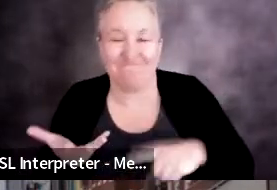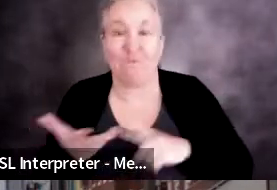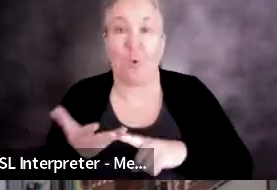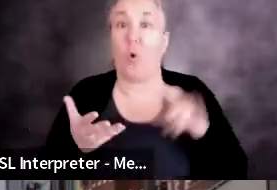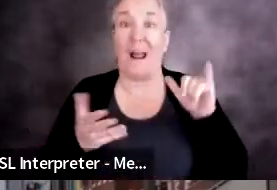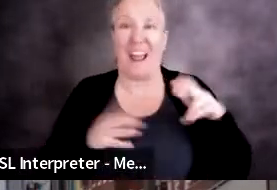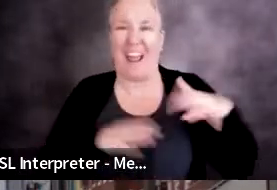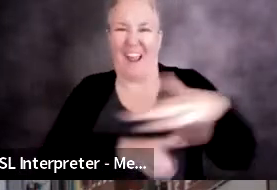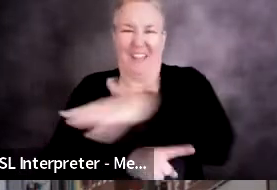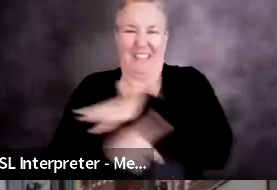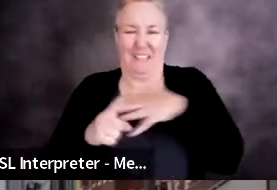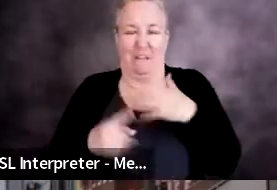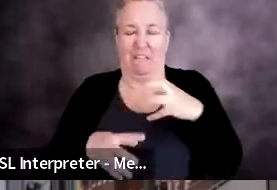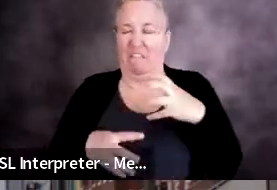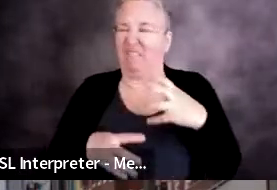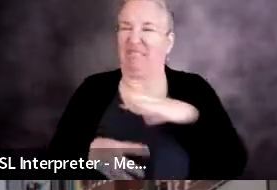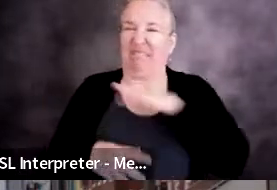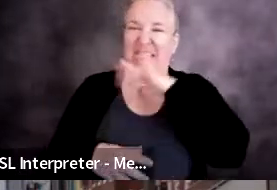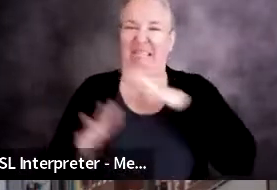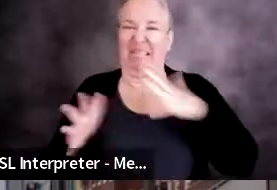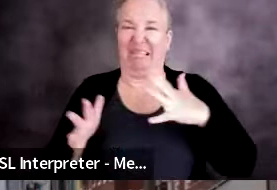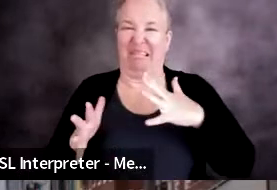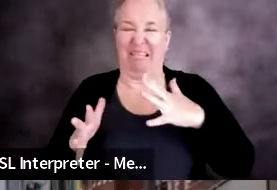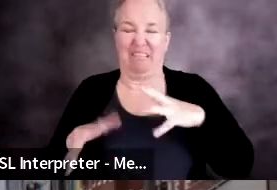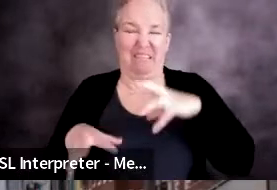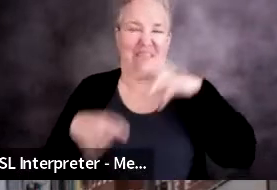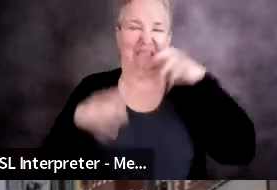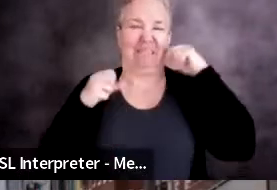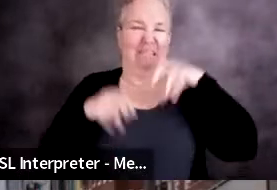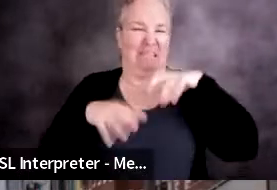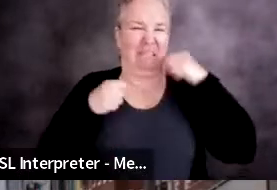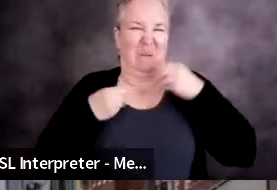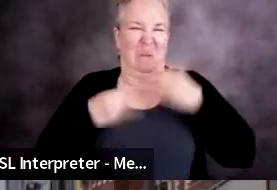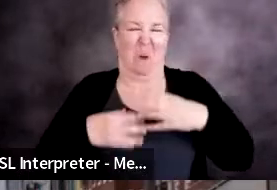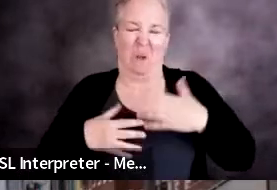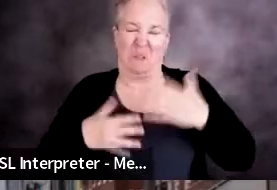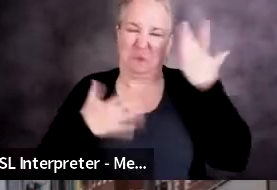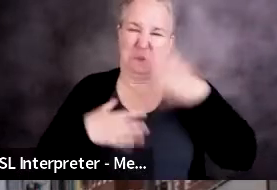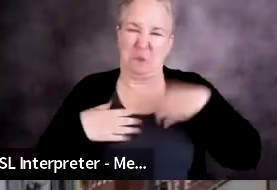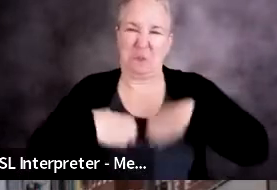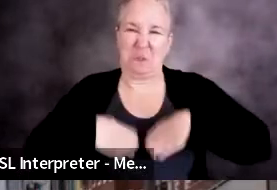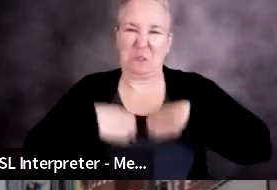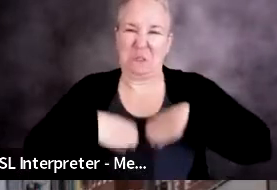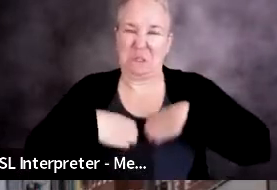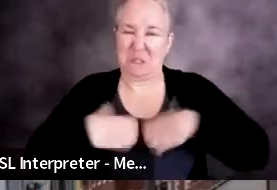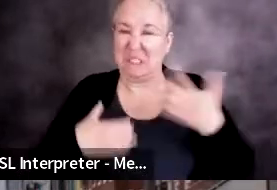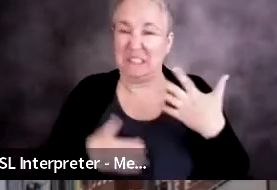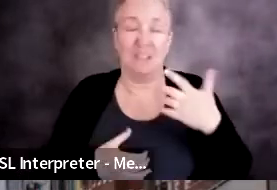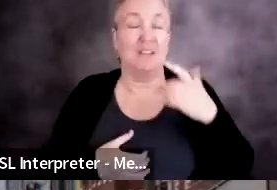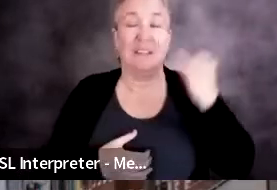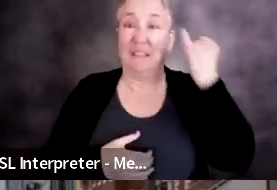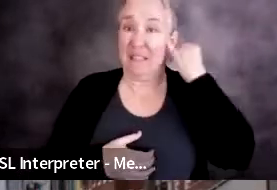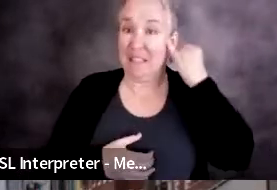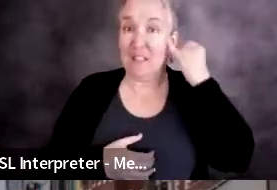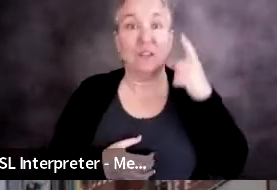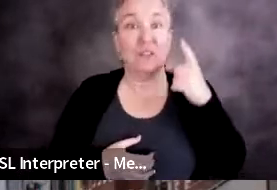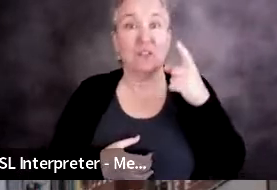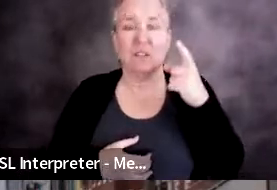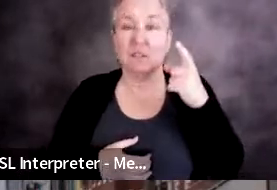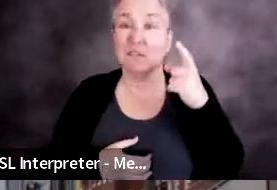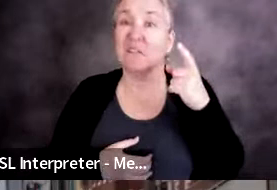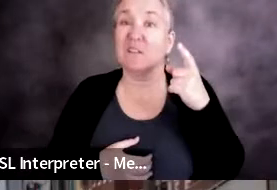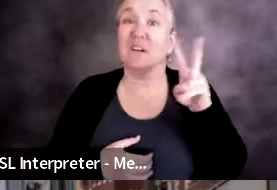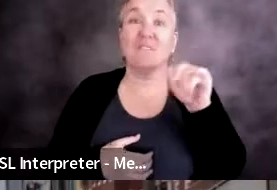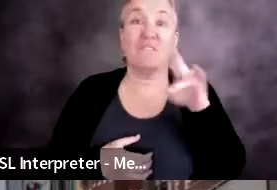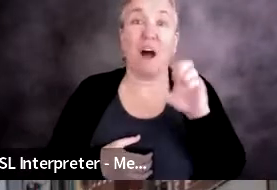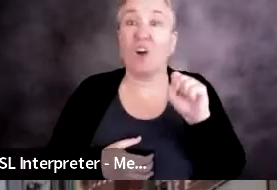neighborhoods can cause respiratory disease and lead to greater complications when exposed to a virus